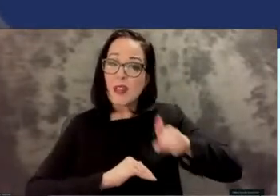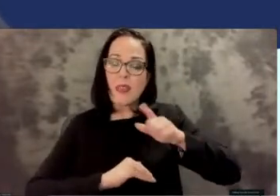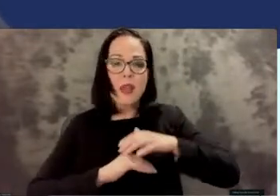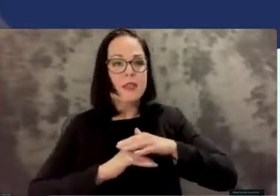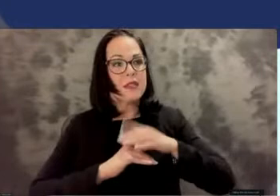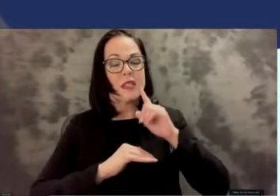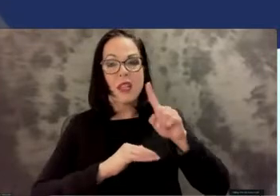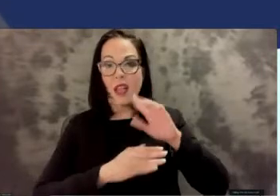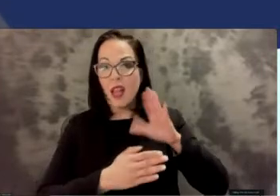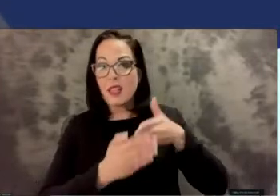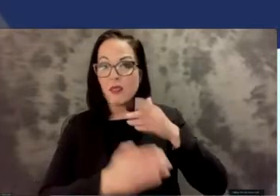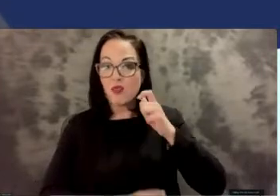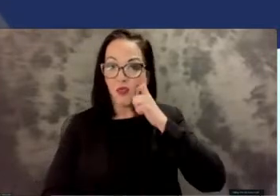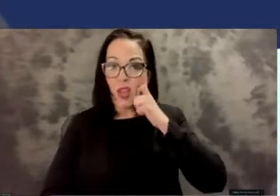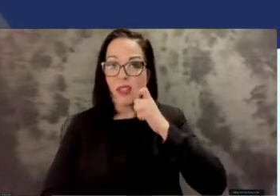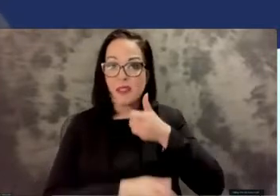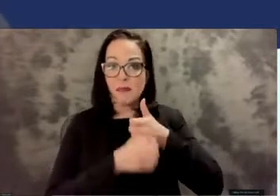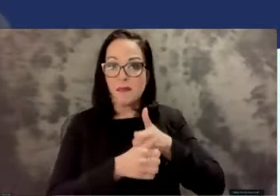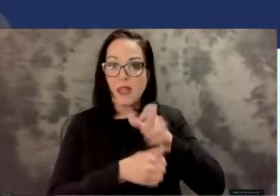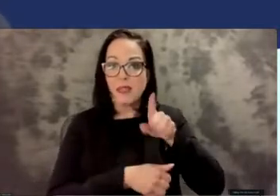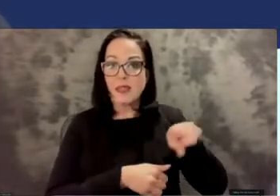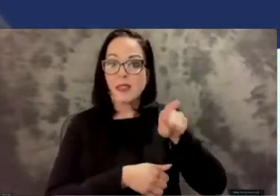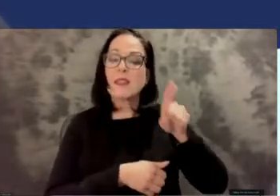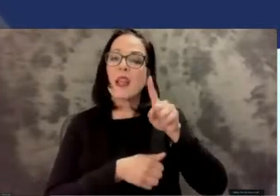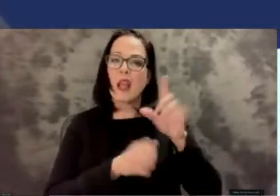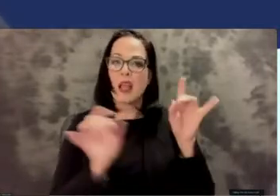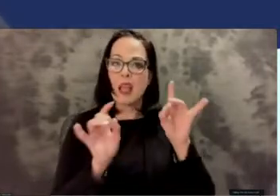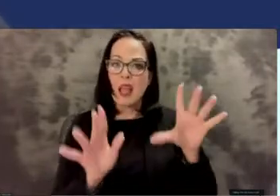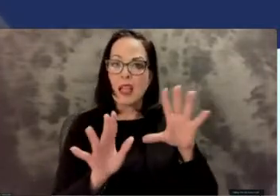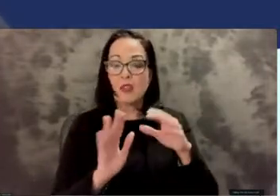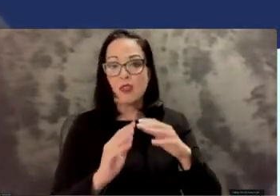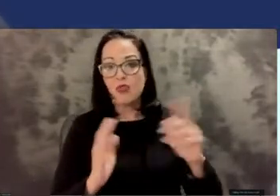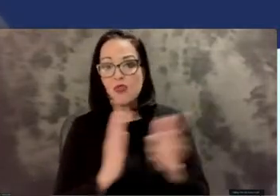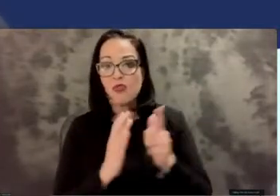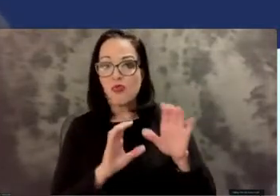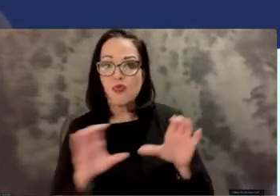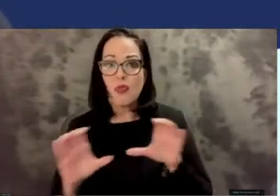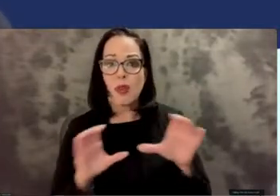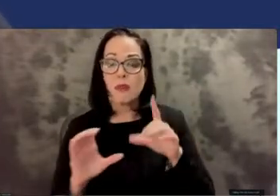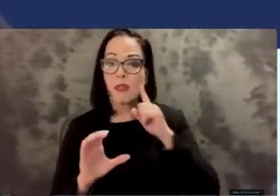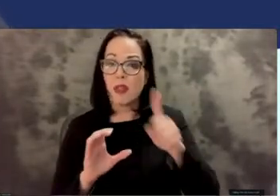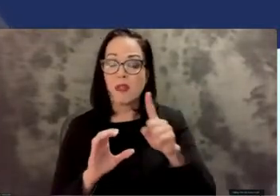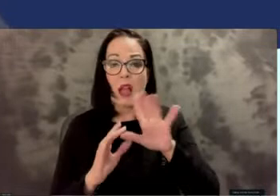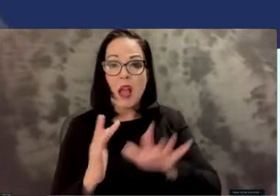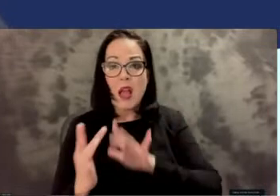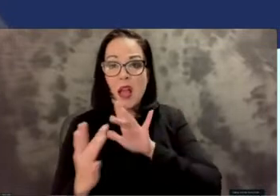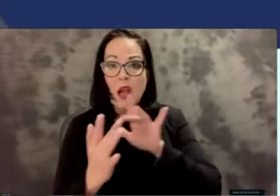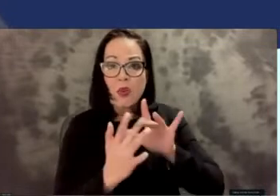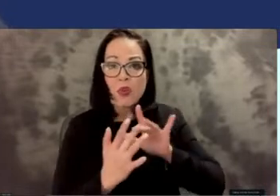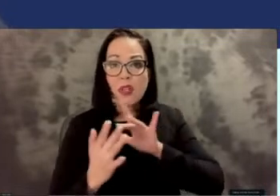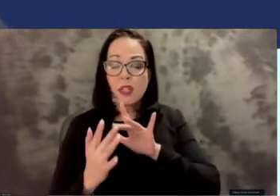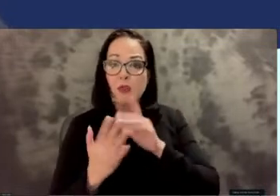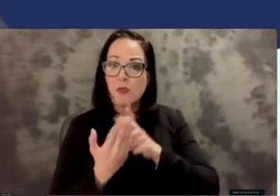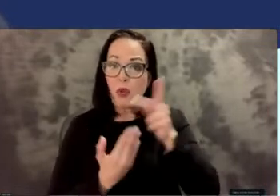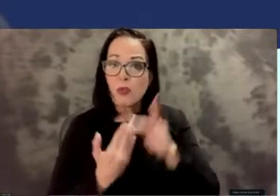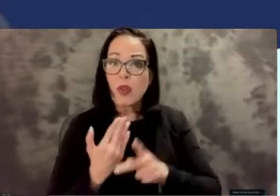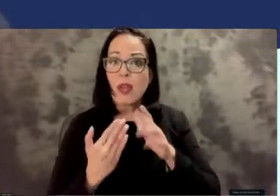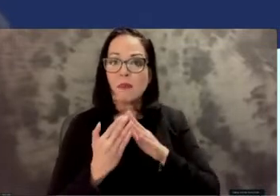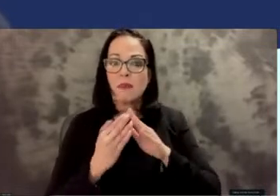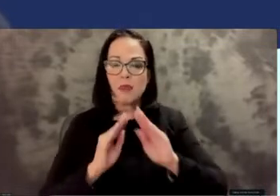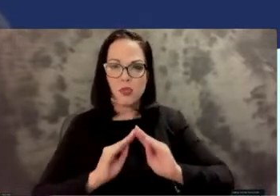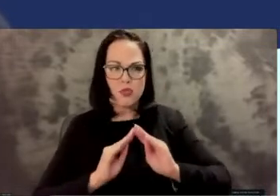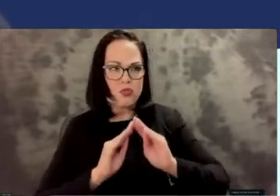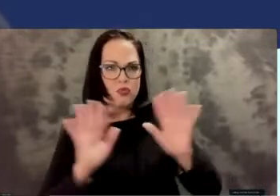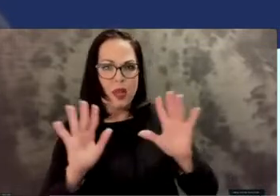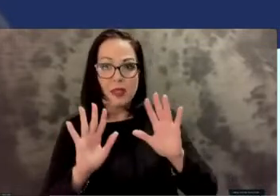hate crimes. The initiative includes community resources and outreach programs, strengthening of data collection and transparency, and